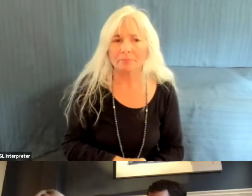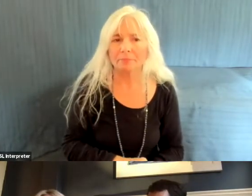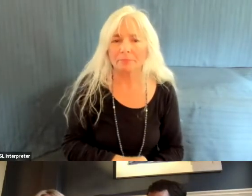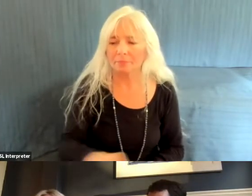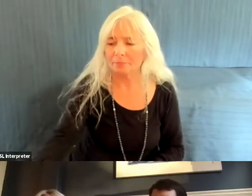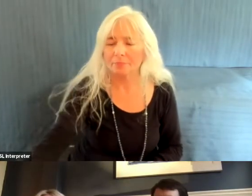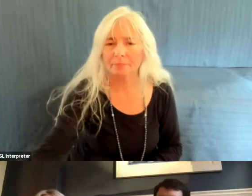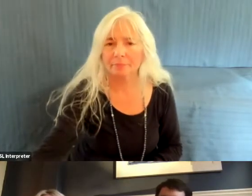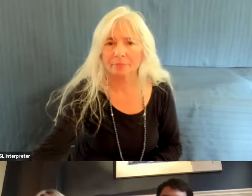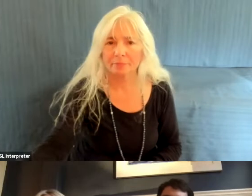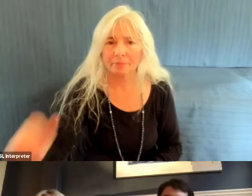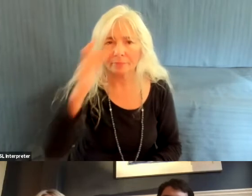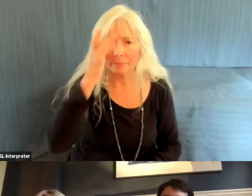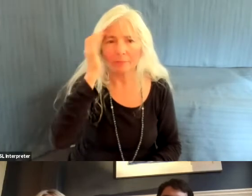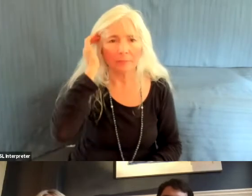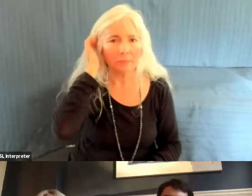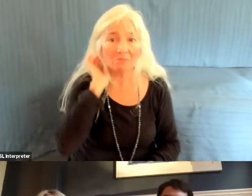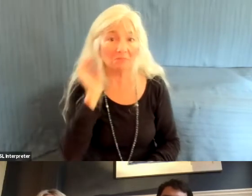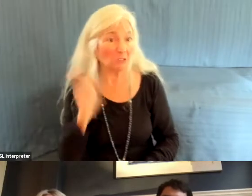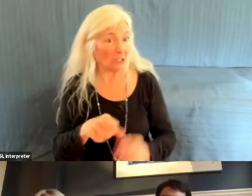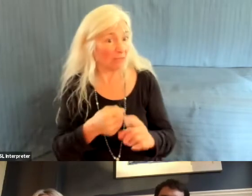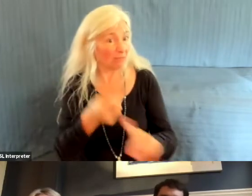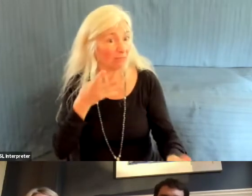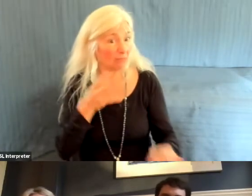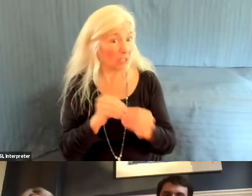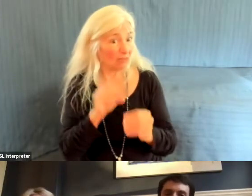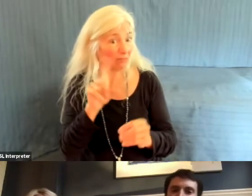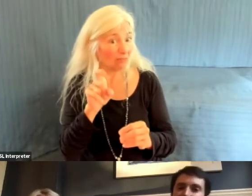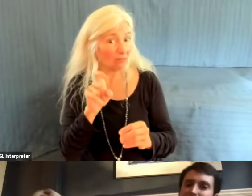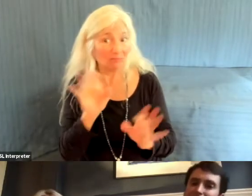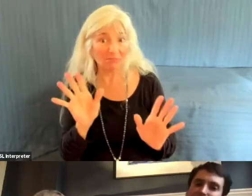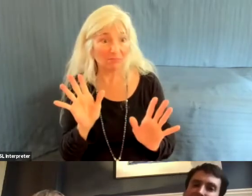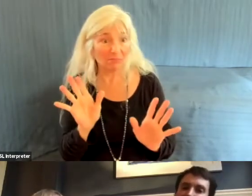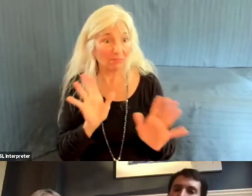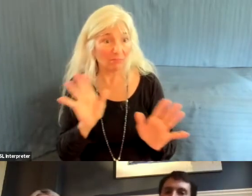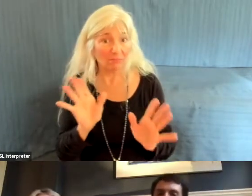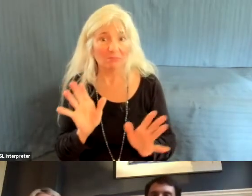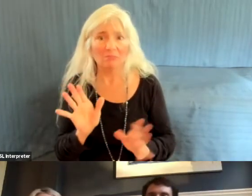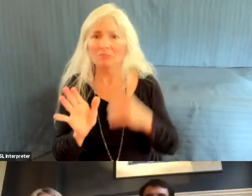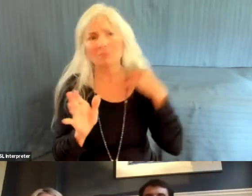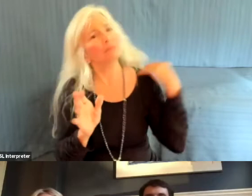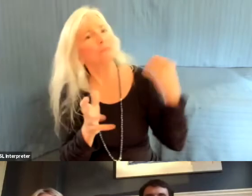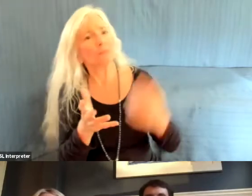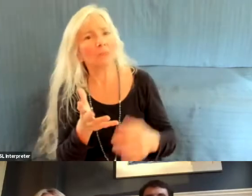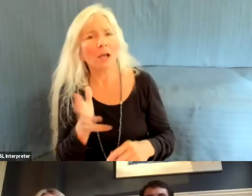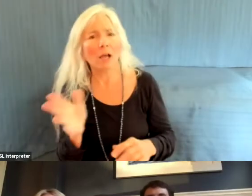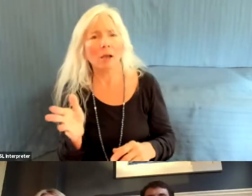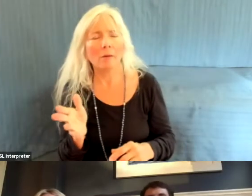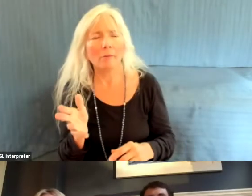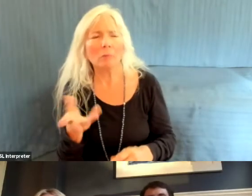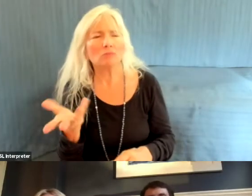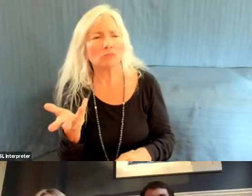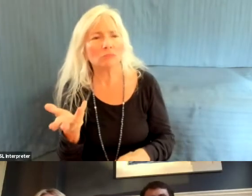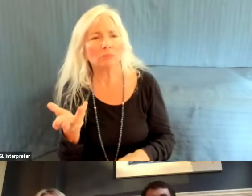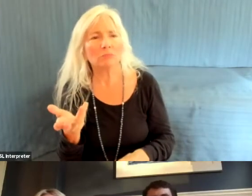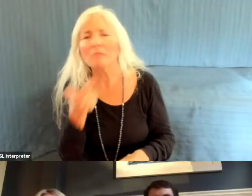Okay. Should I elaborate or? Yeah, probably. I mean, Yeah. Did you want to share? How about just Sure. giving us